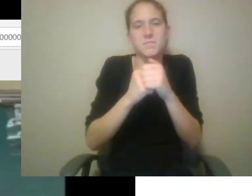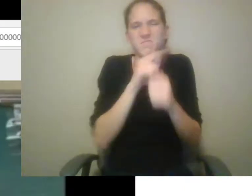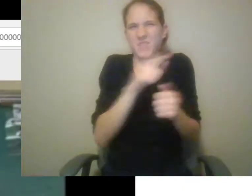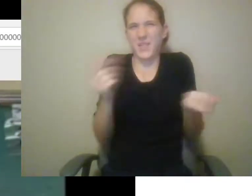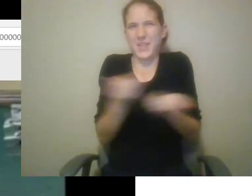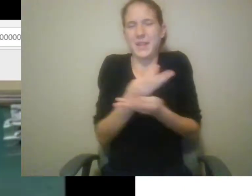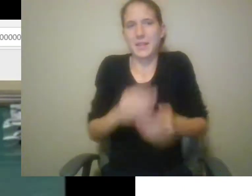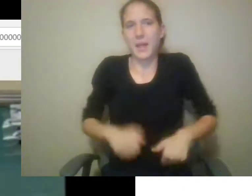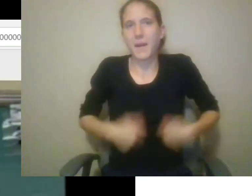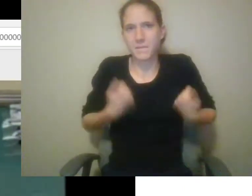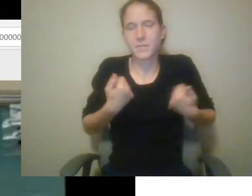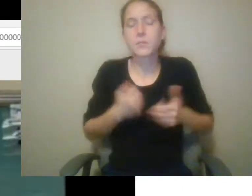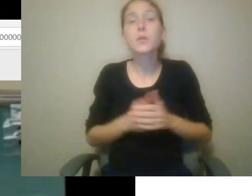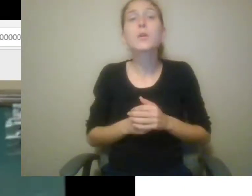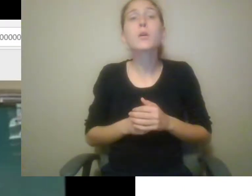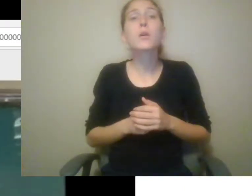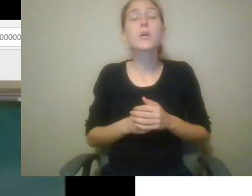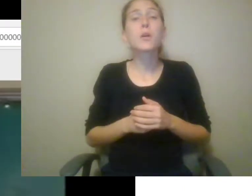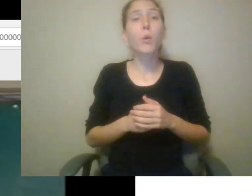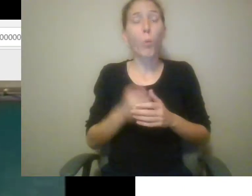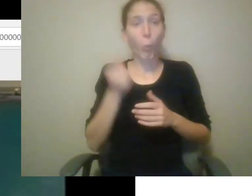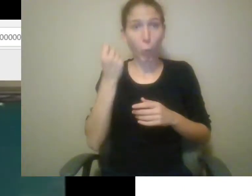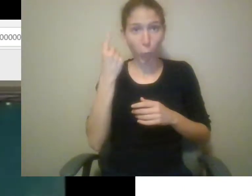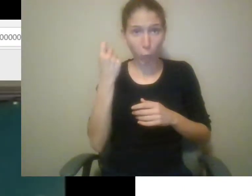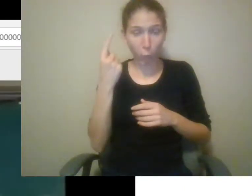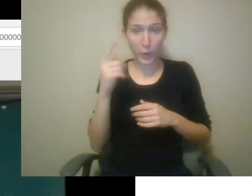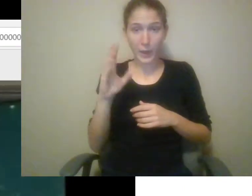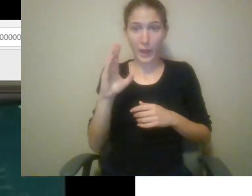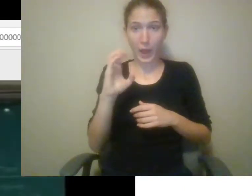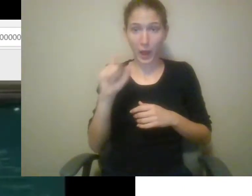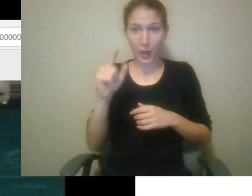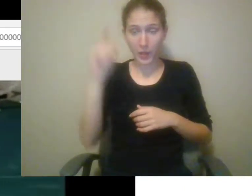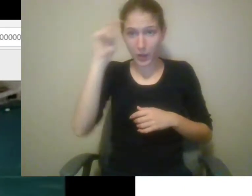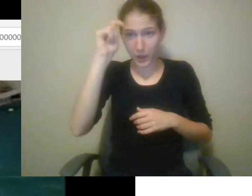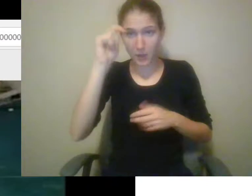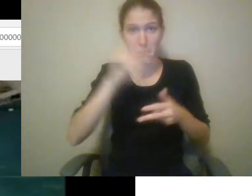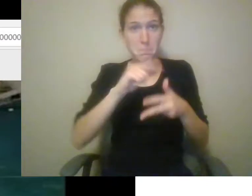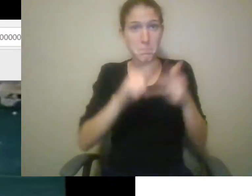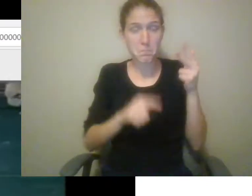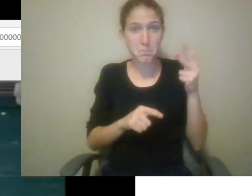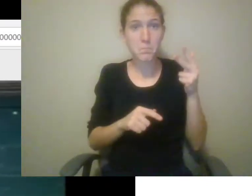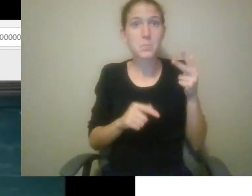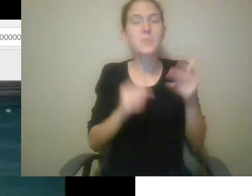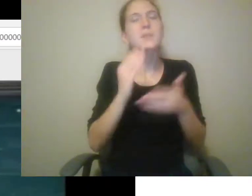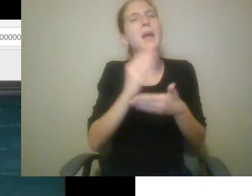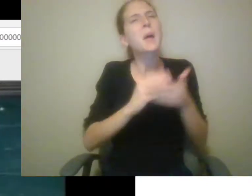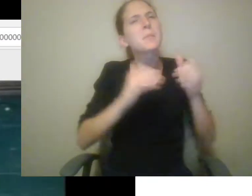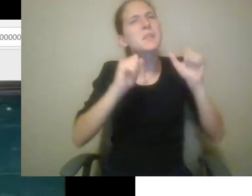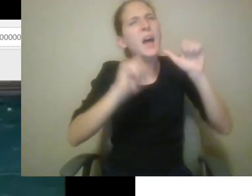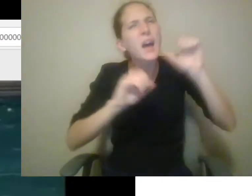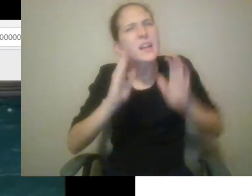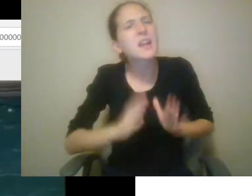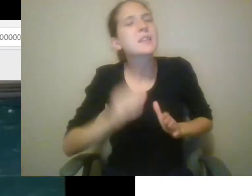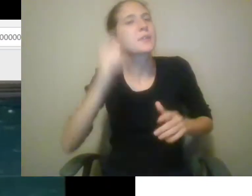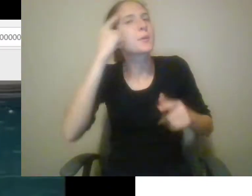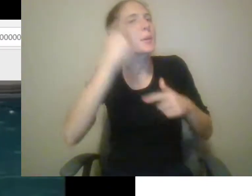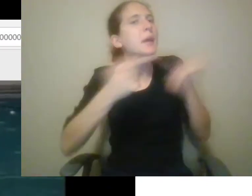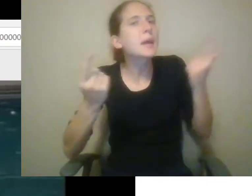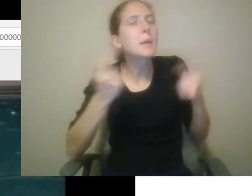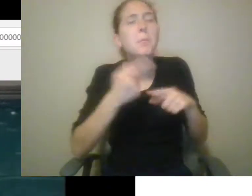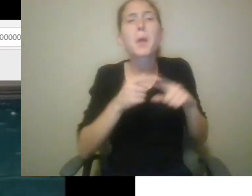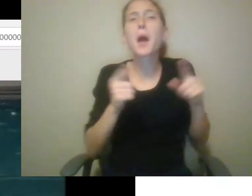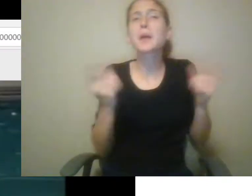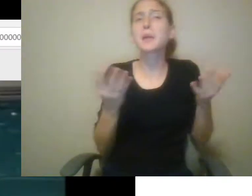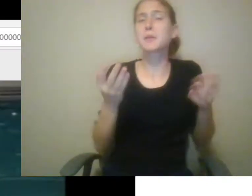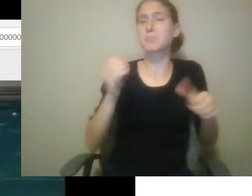not. But at least in science class, at least for what we're going to discuss, this is the idea that we base our working